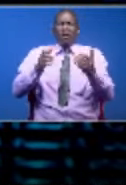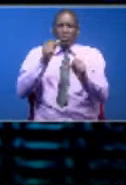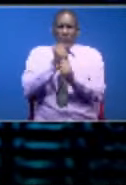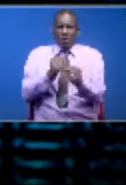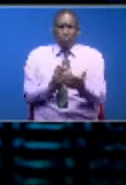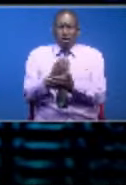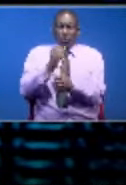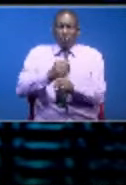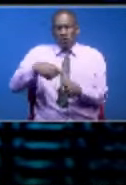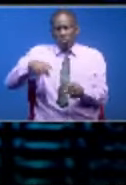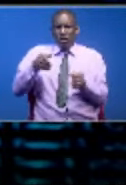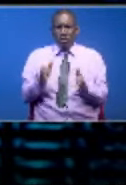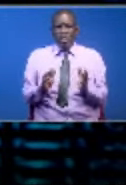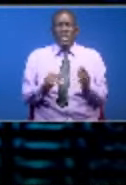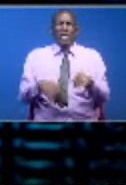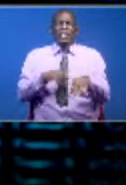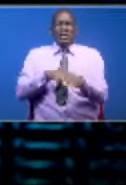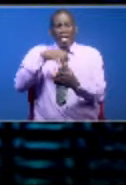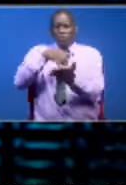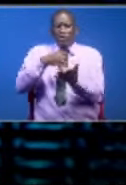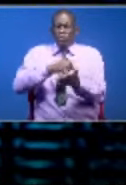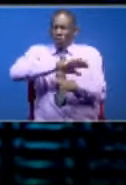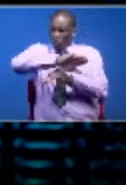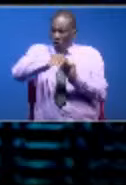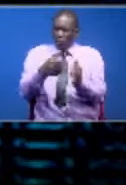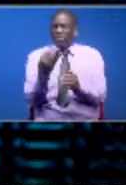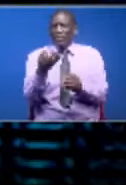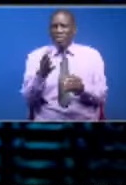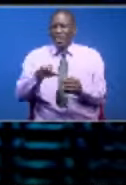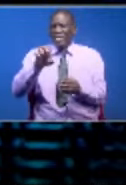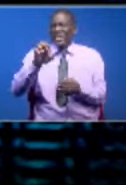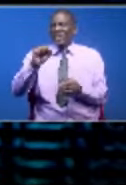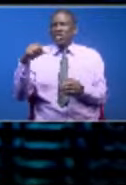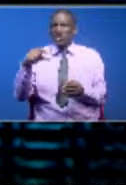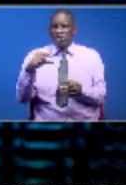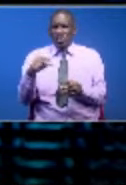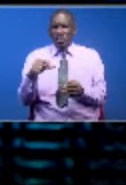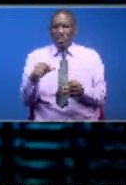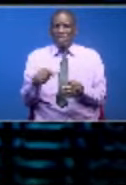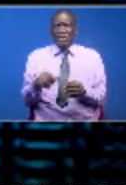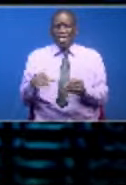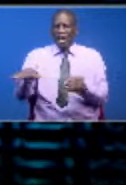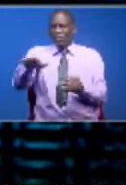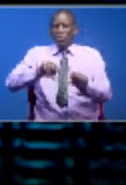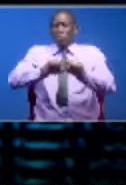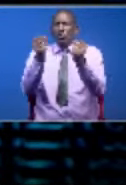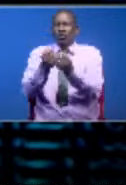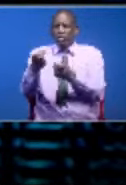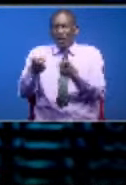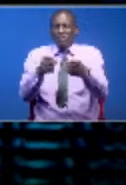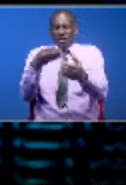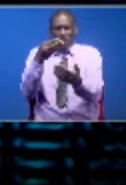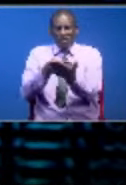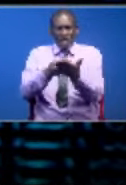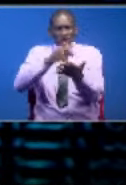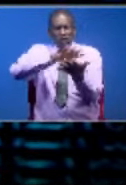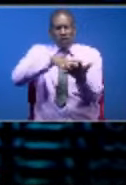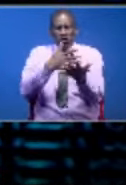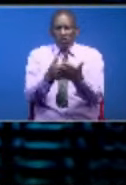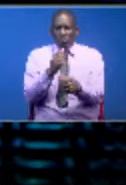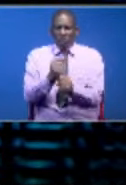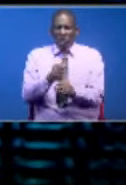right track? Yeah. So when you involve these three components, E, S, and G, environment, social, and governance, into your financing framework, that